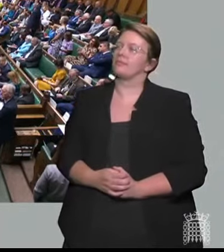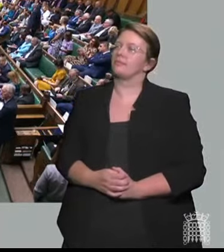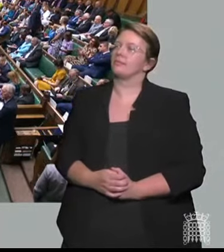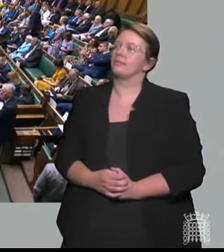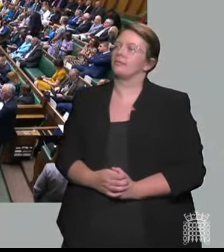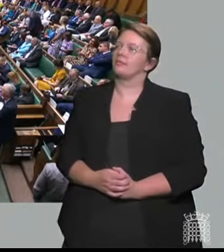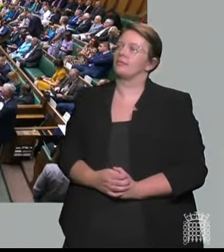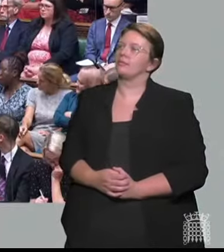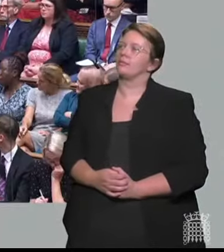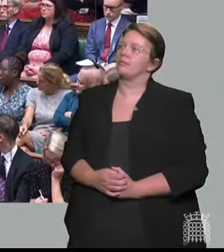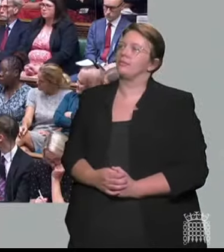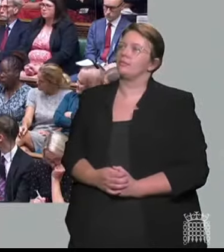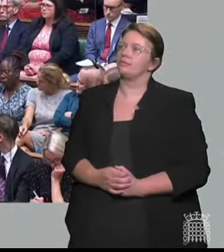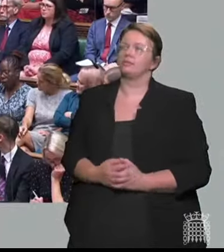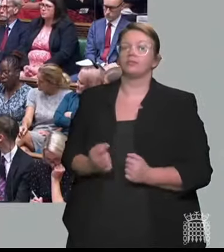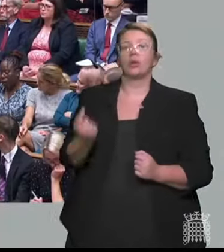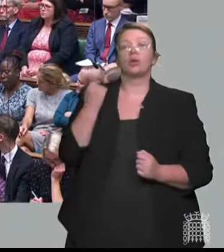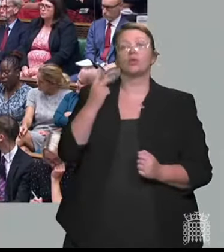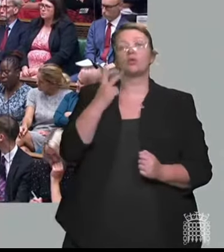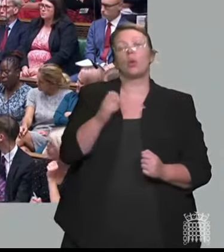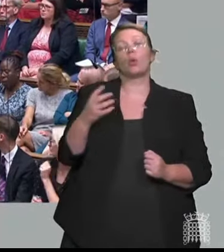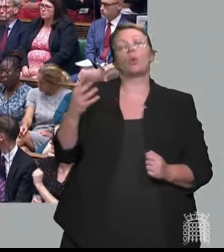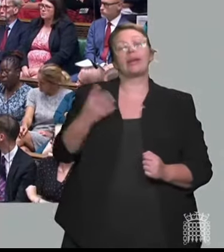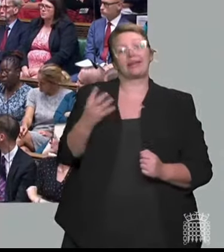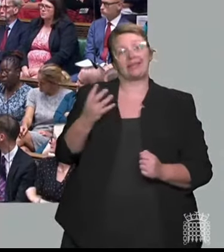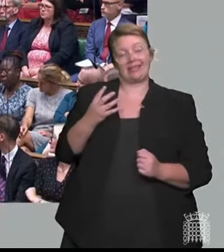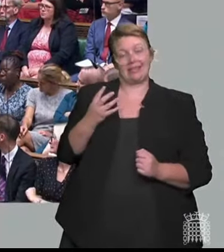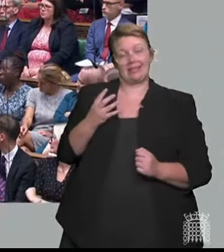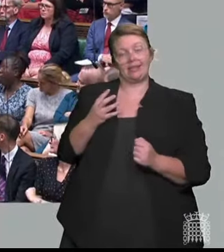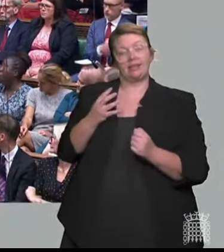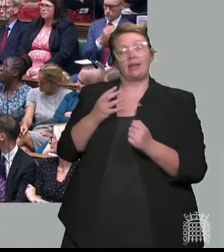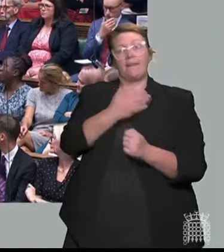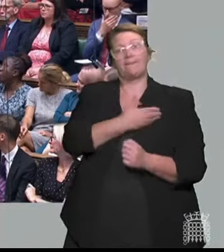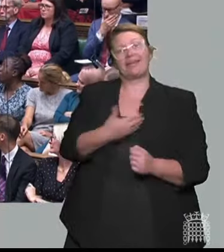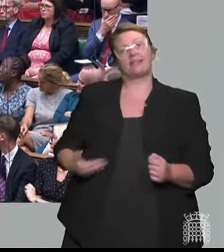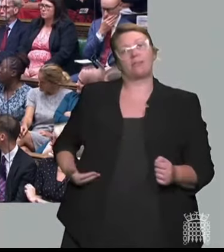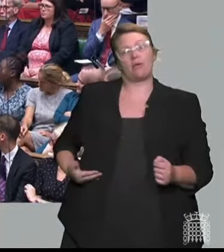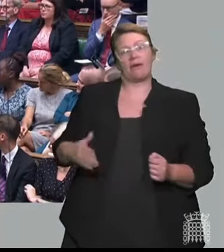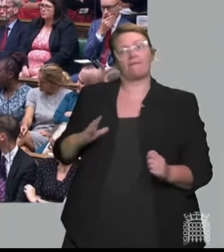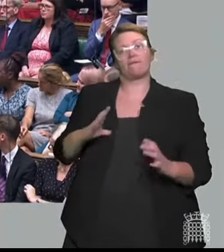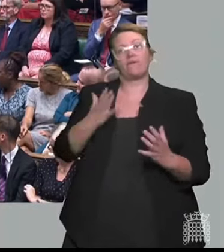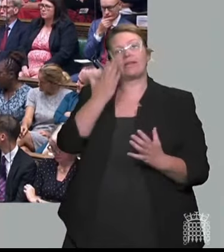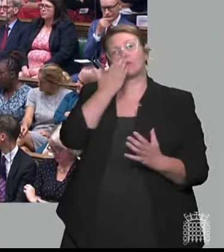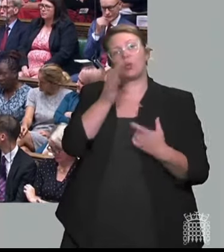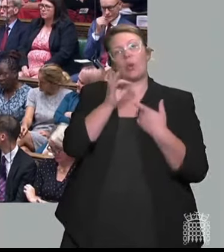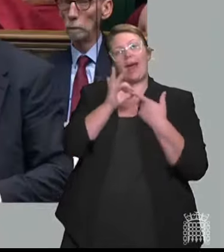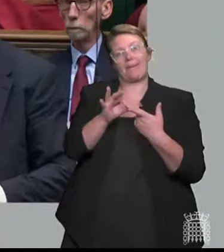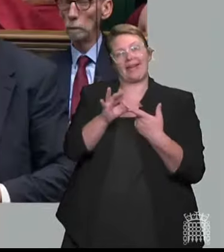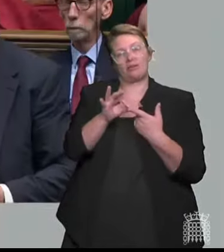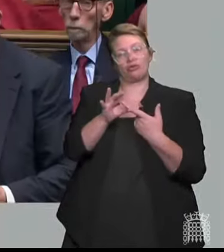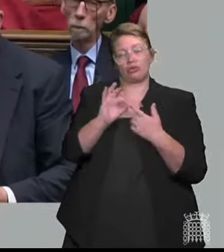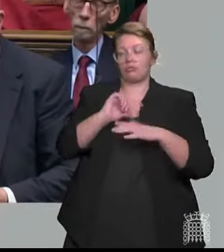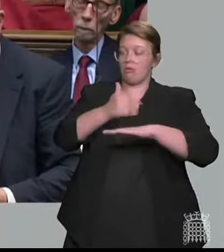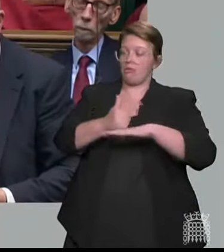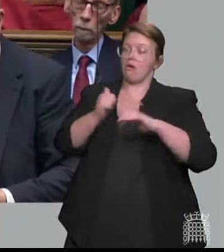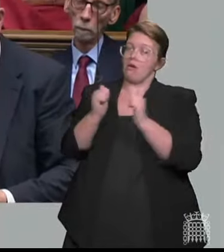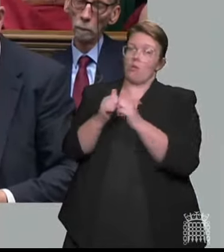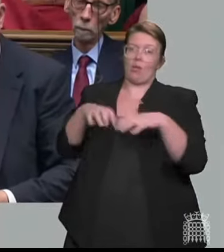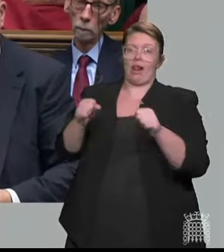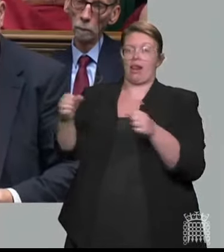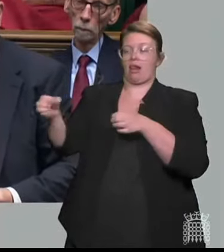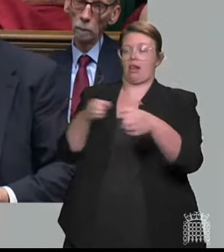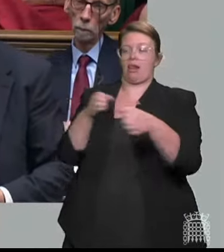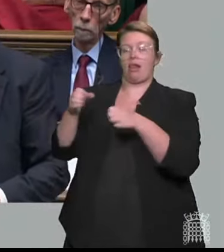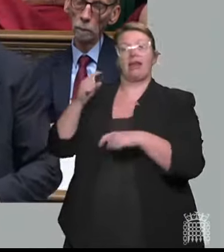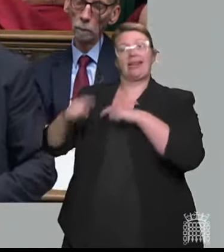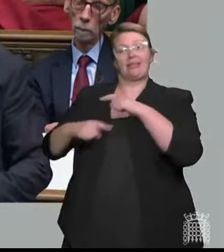2019, Outwood Academy's Riverside Free School application in Middlesbrough was approved with its first Year 7 intake arriving the following year. And